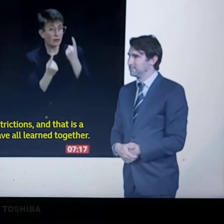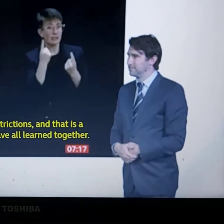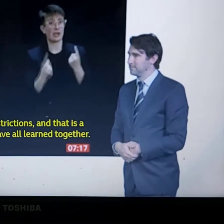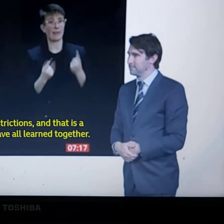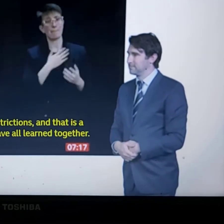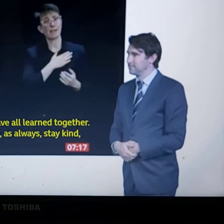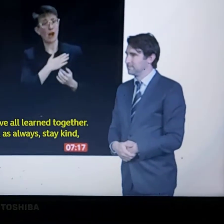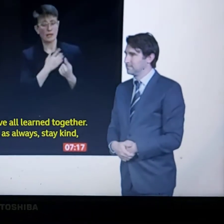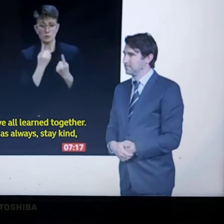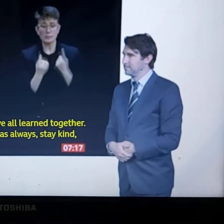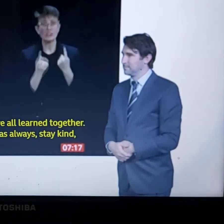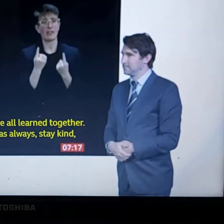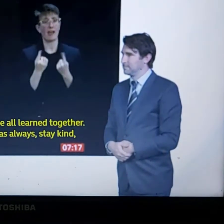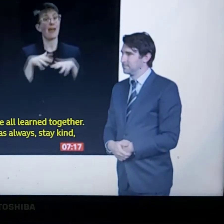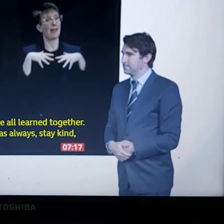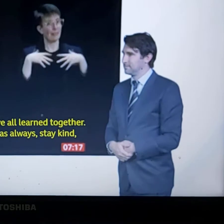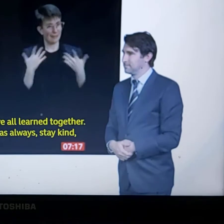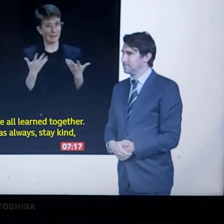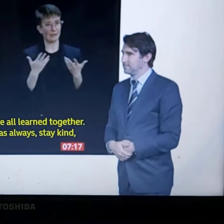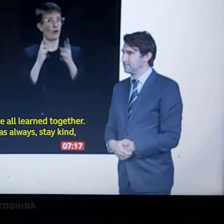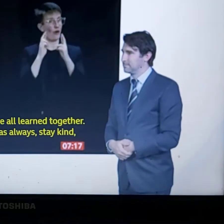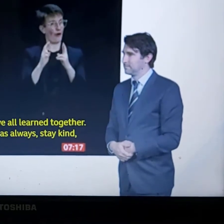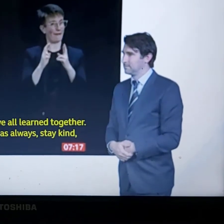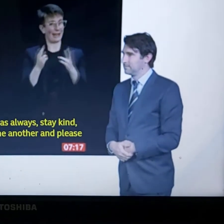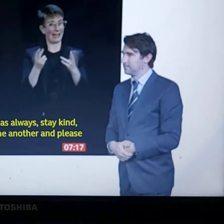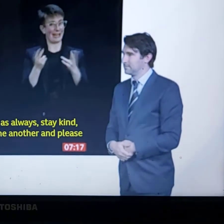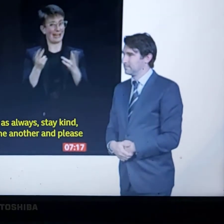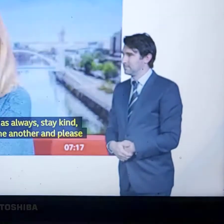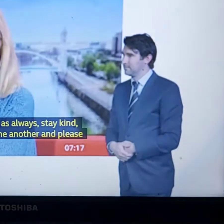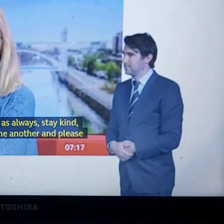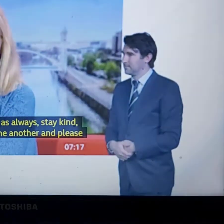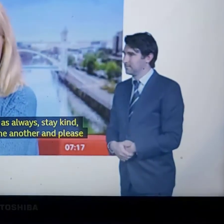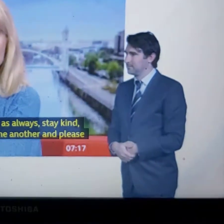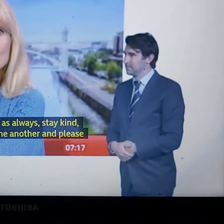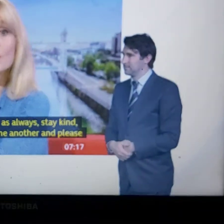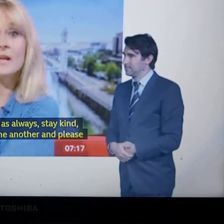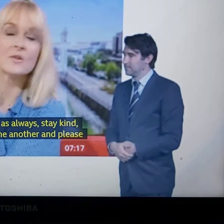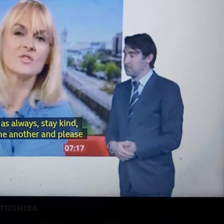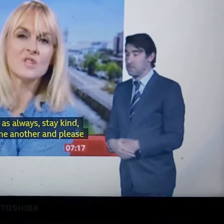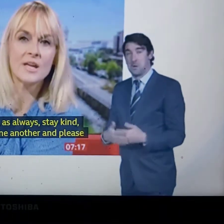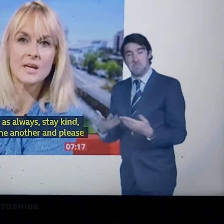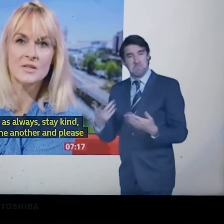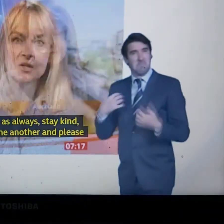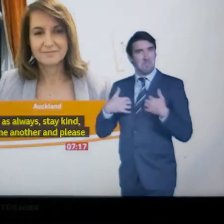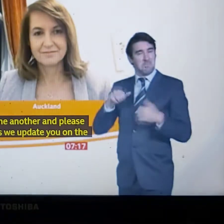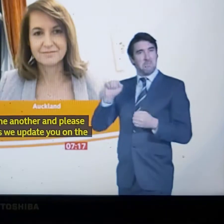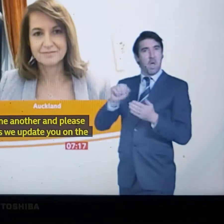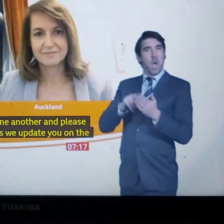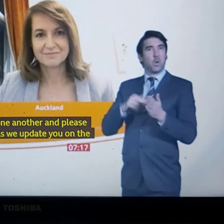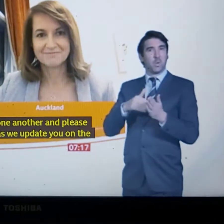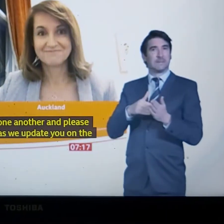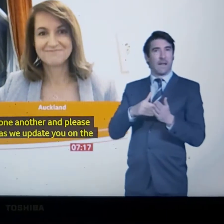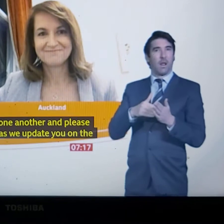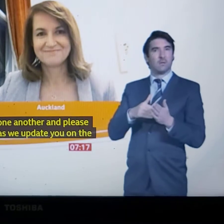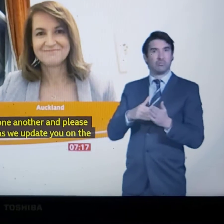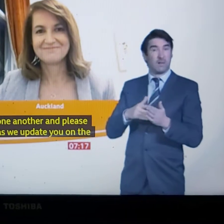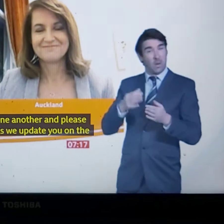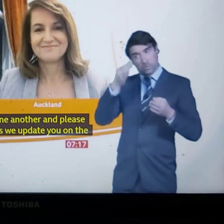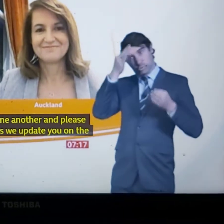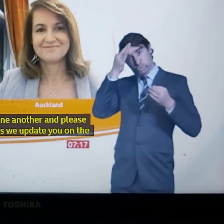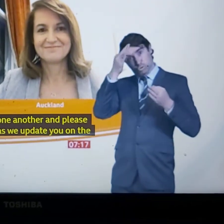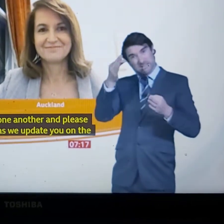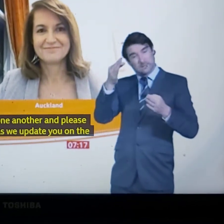we update you on the situation as it continues to unfold. Well, let's talk right now to Jill Higgins, who's a reporter for